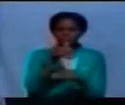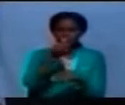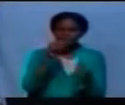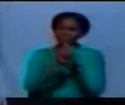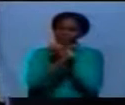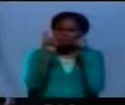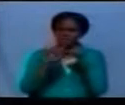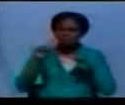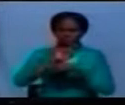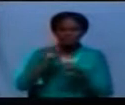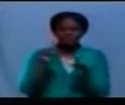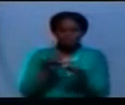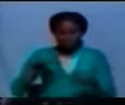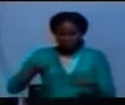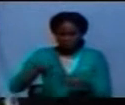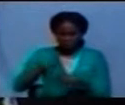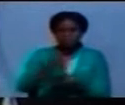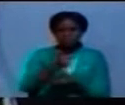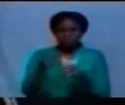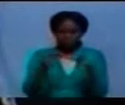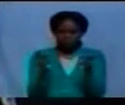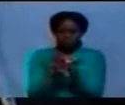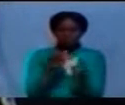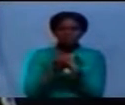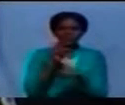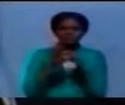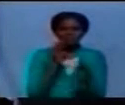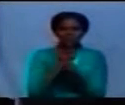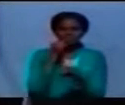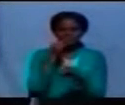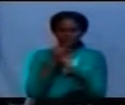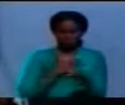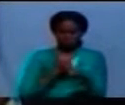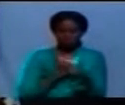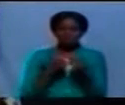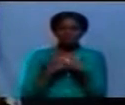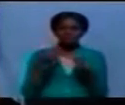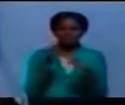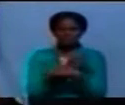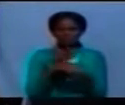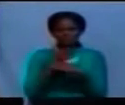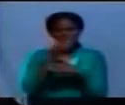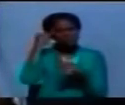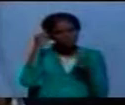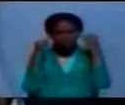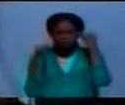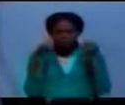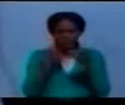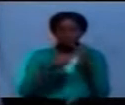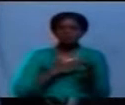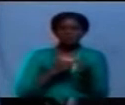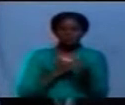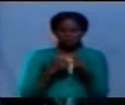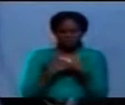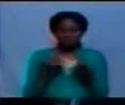today and walk to any financial institution in the world and say, I have a business idea, this is what I want to do, can I have a